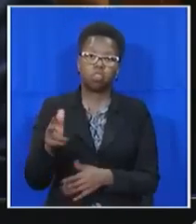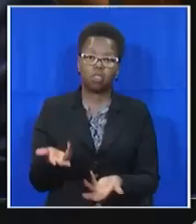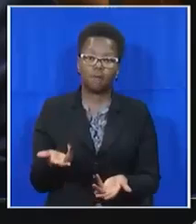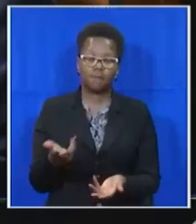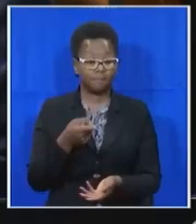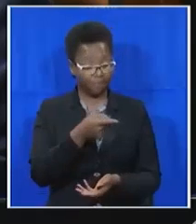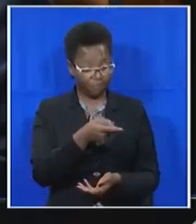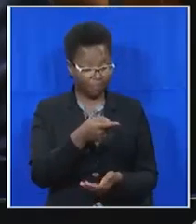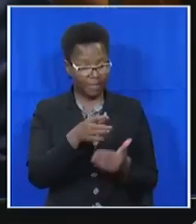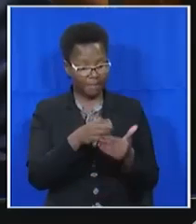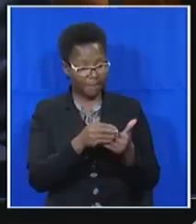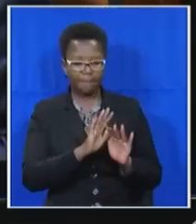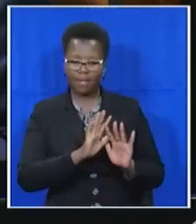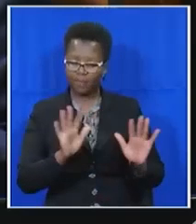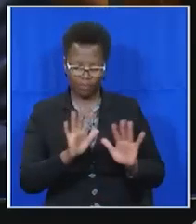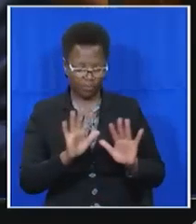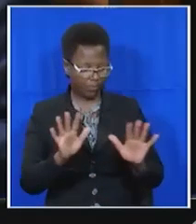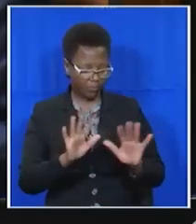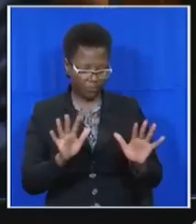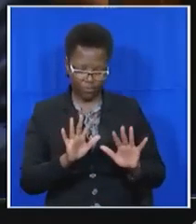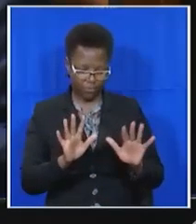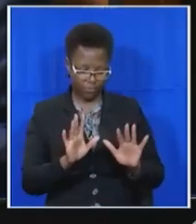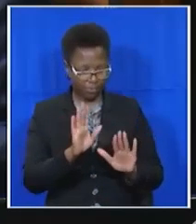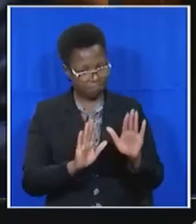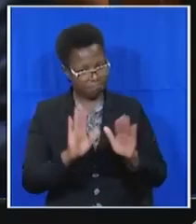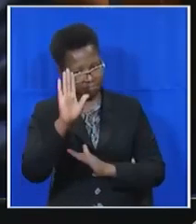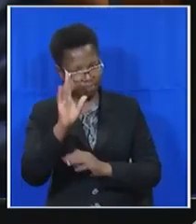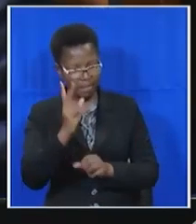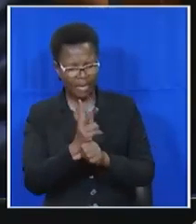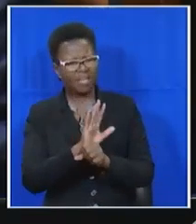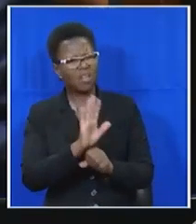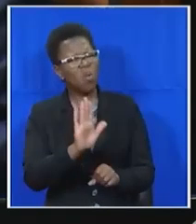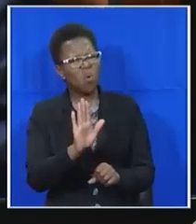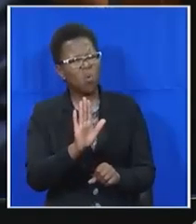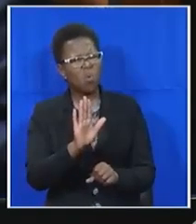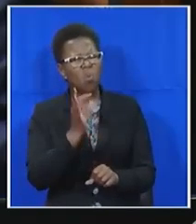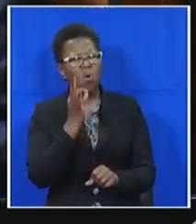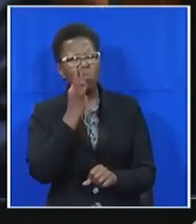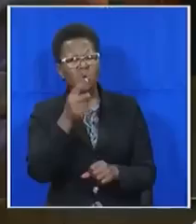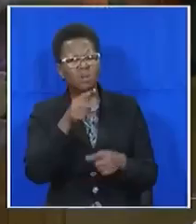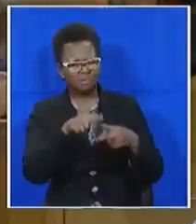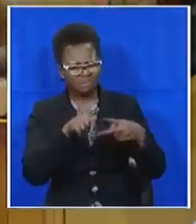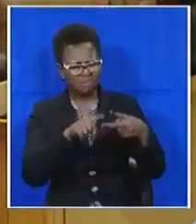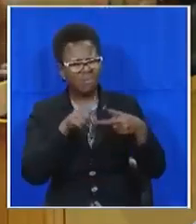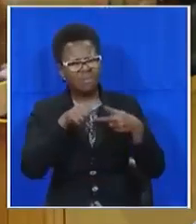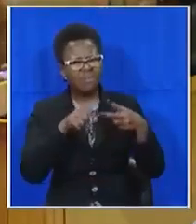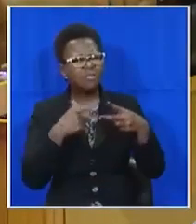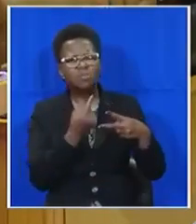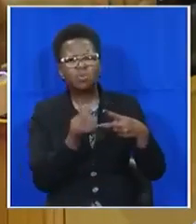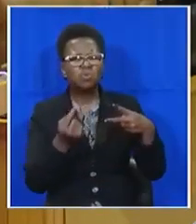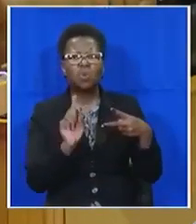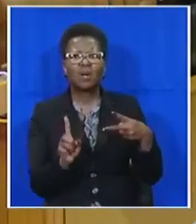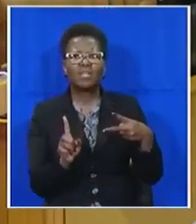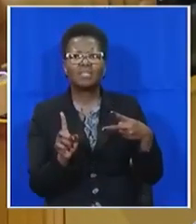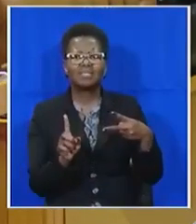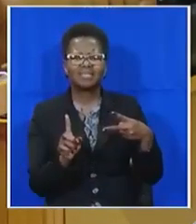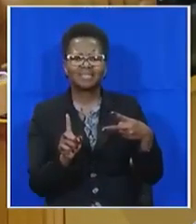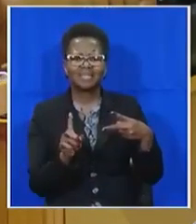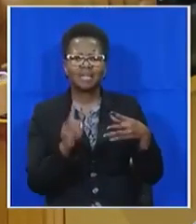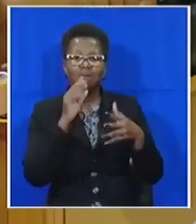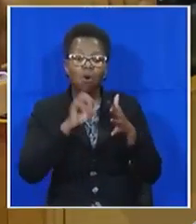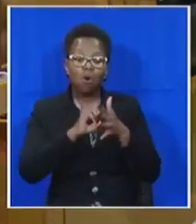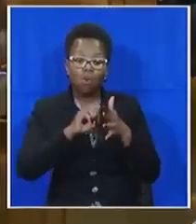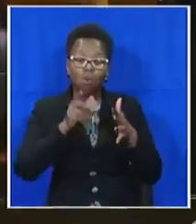Honorable Member, I will not take your point of No, order. you are saying two things. Which one must he do? He must to with- withdraw he- or what? He